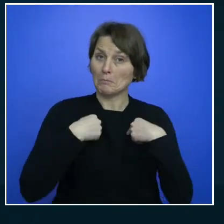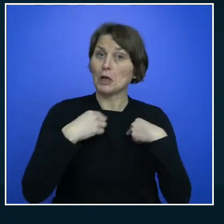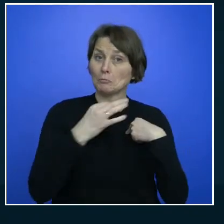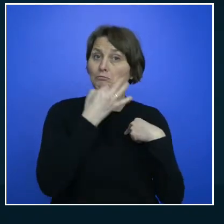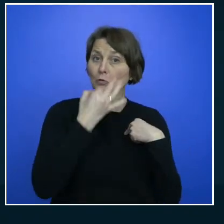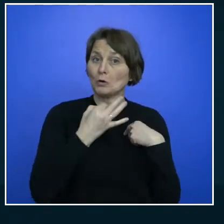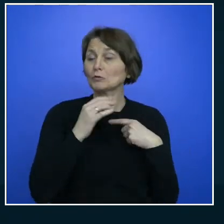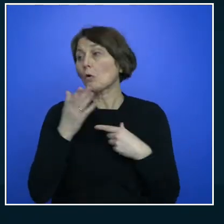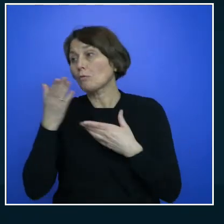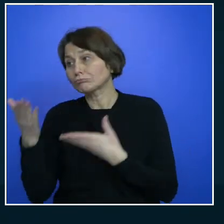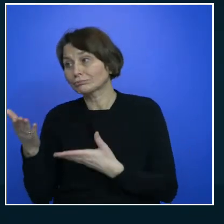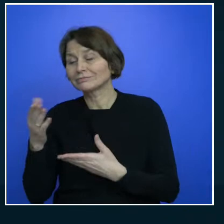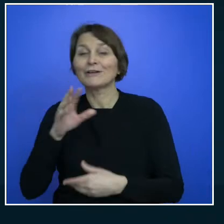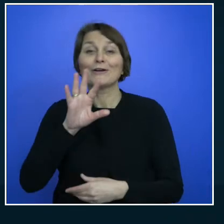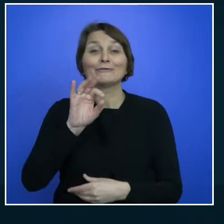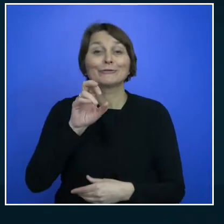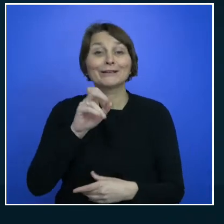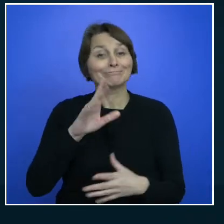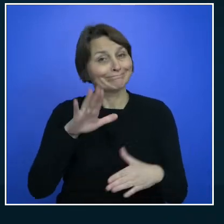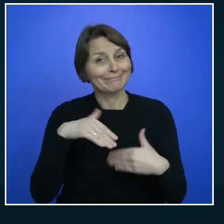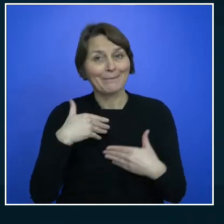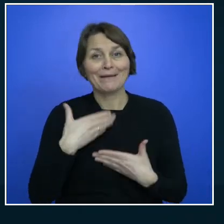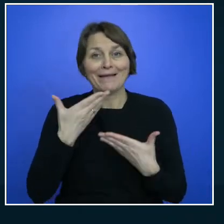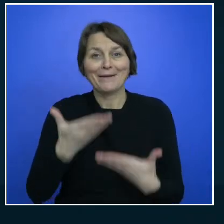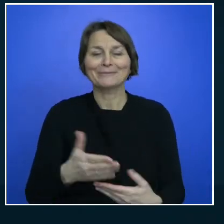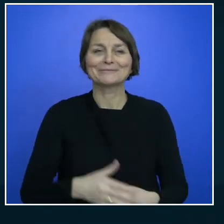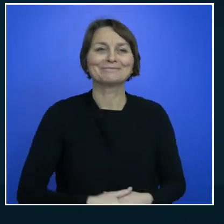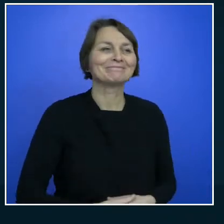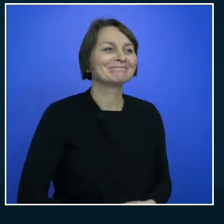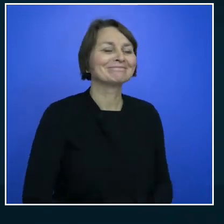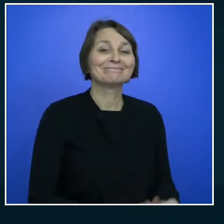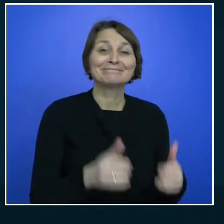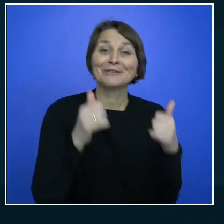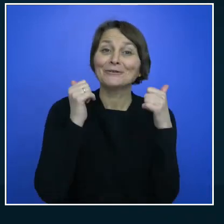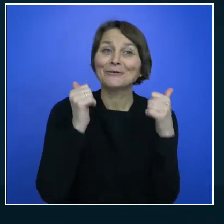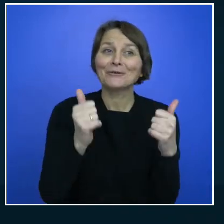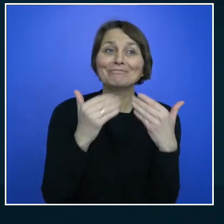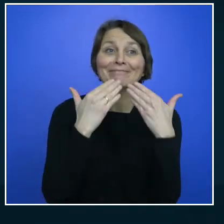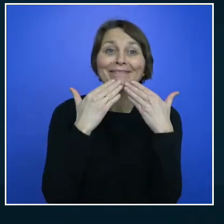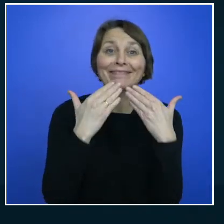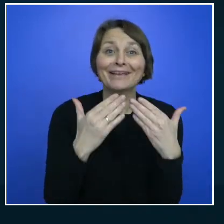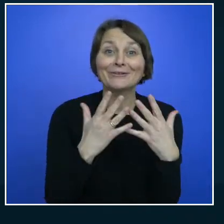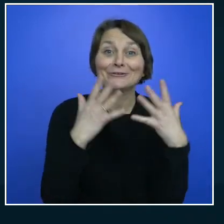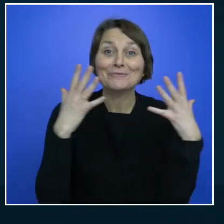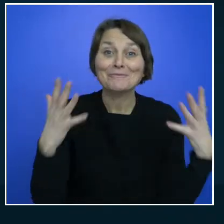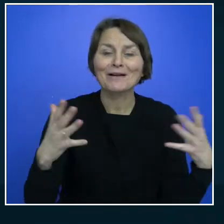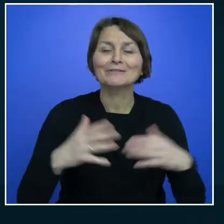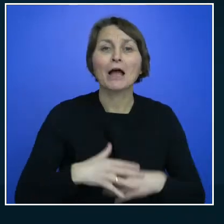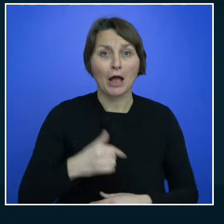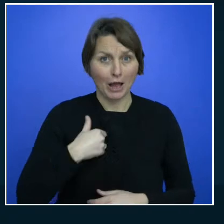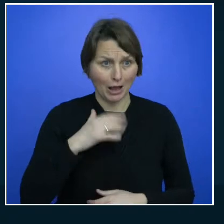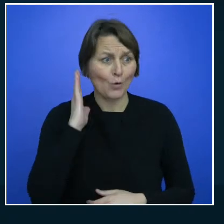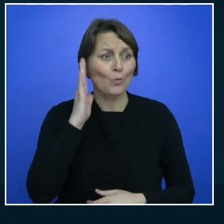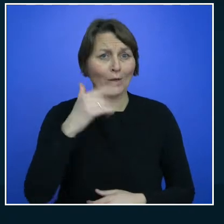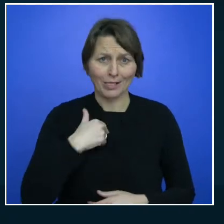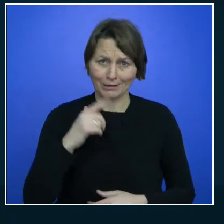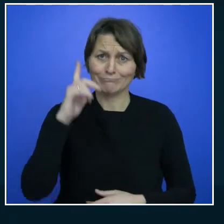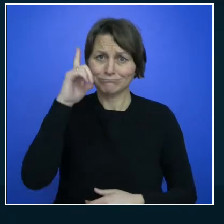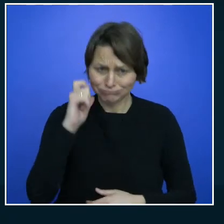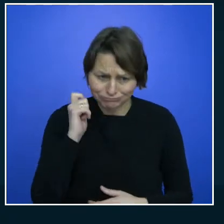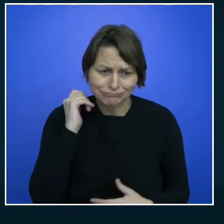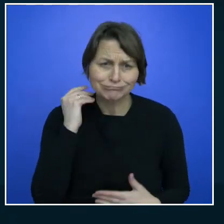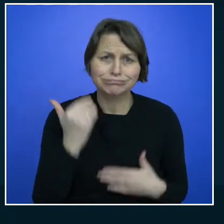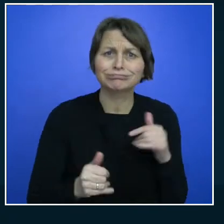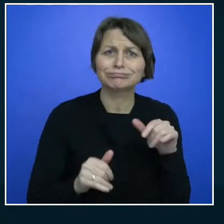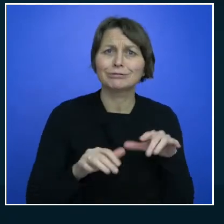you. For sure. Really cool. Thank you very much. Nice stuff. I will start using it. Yeah, for sure. We